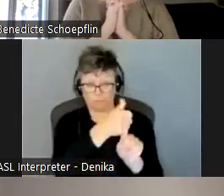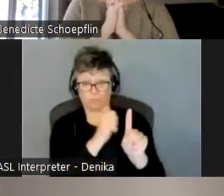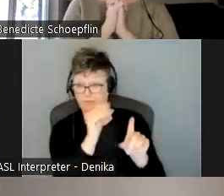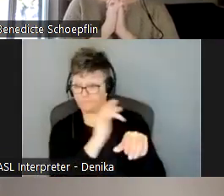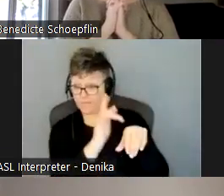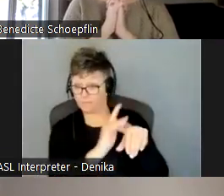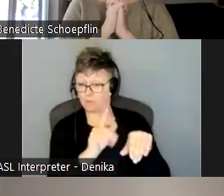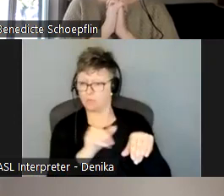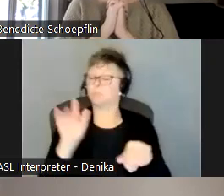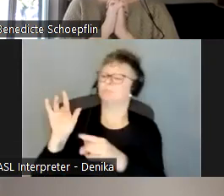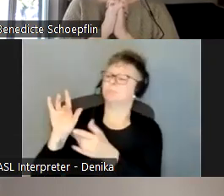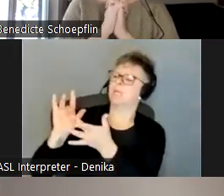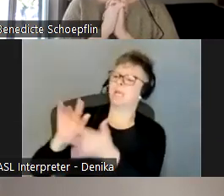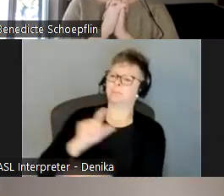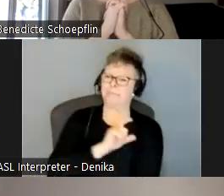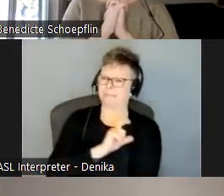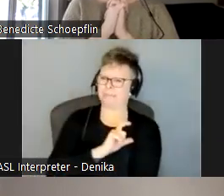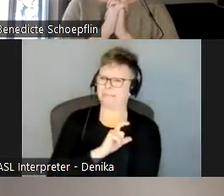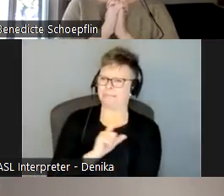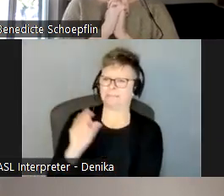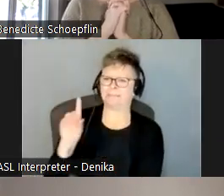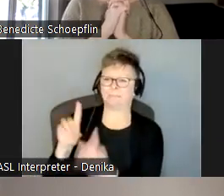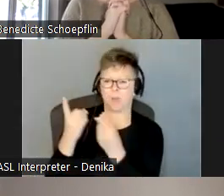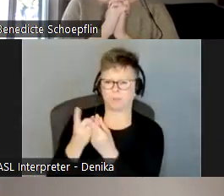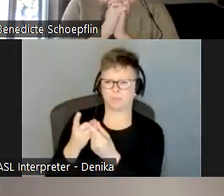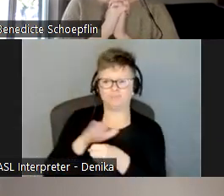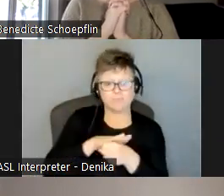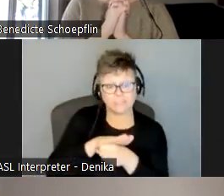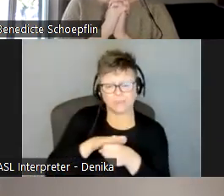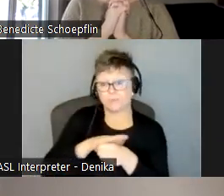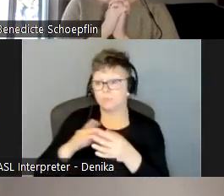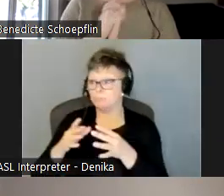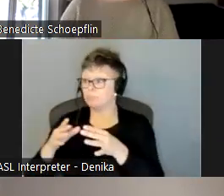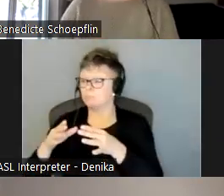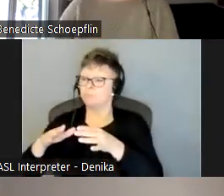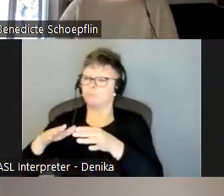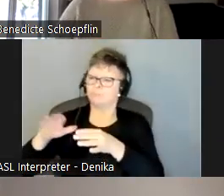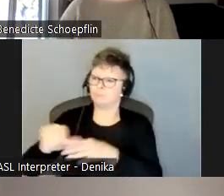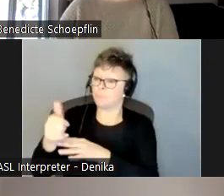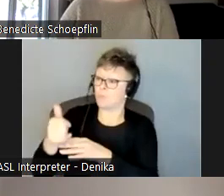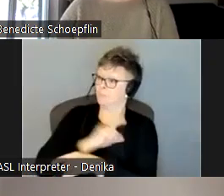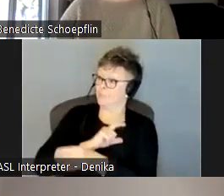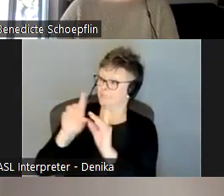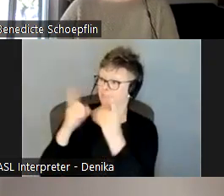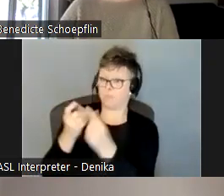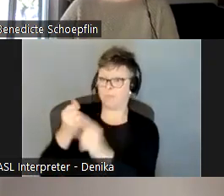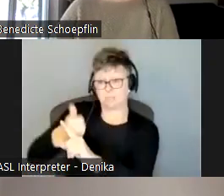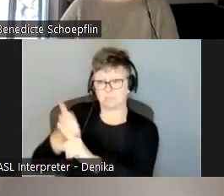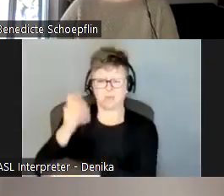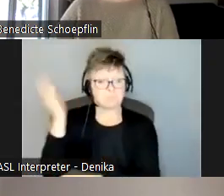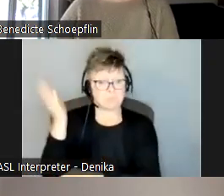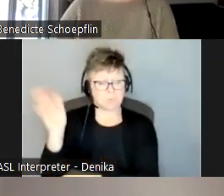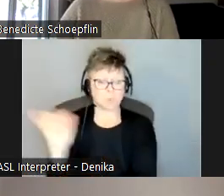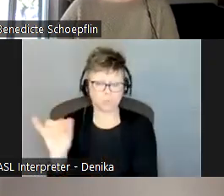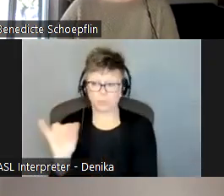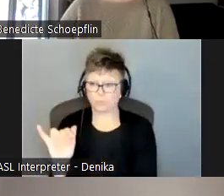police force, because many of the regional and provincial police forces do presentations in the local areas as